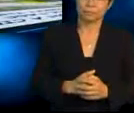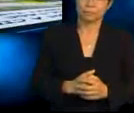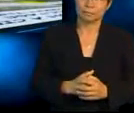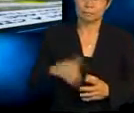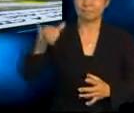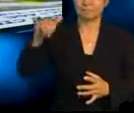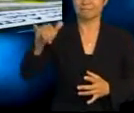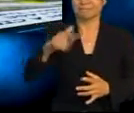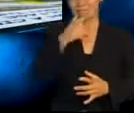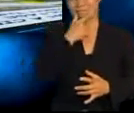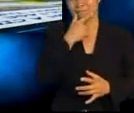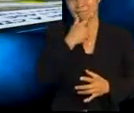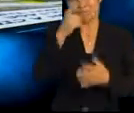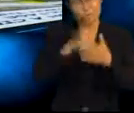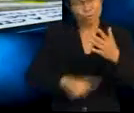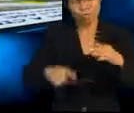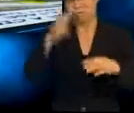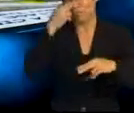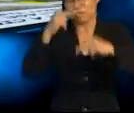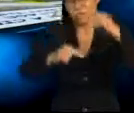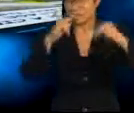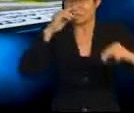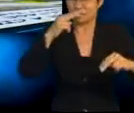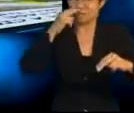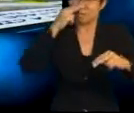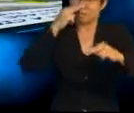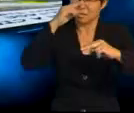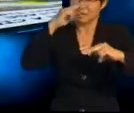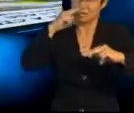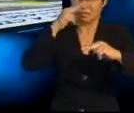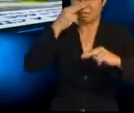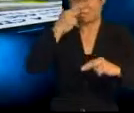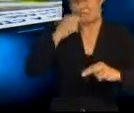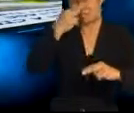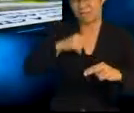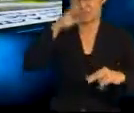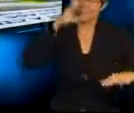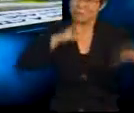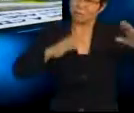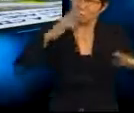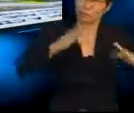Yahoo! What a weird comic book. Oh well, time to move on.